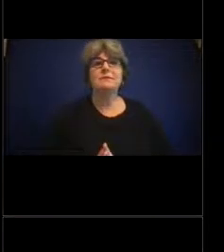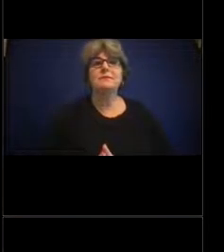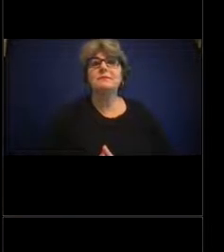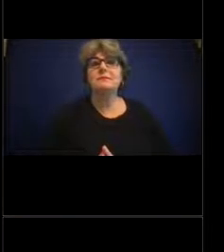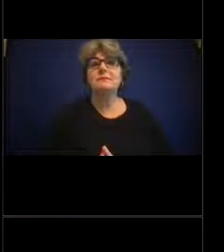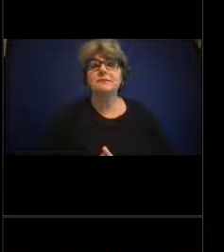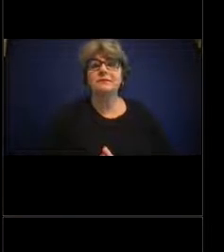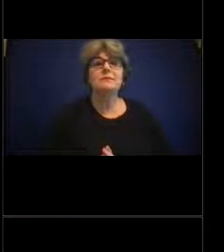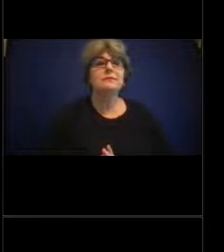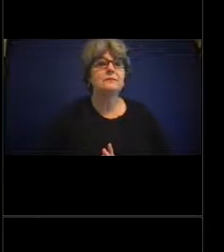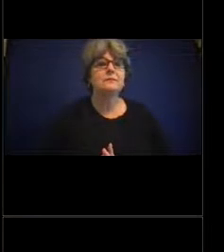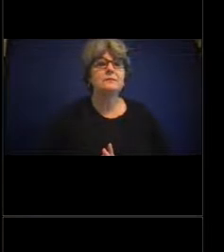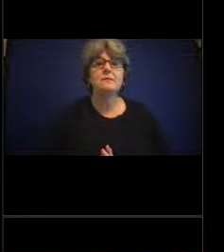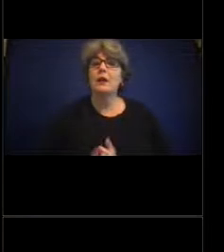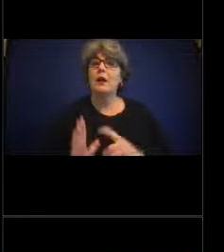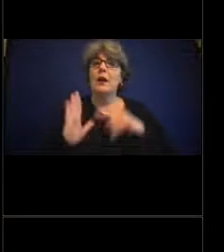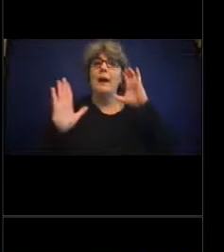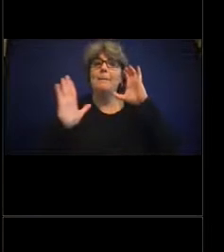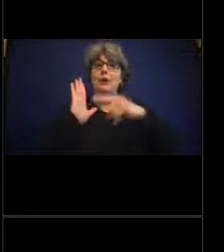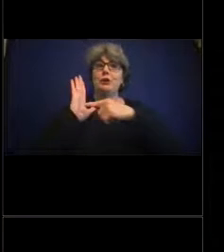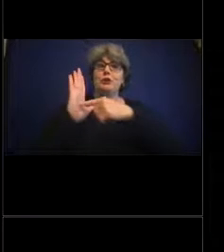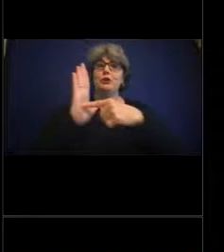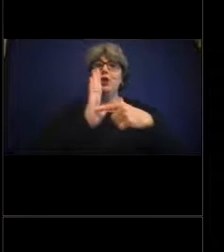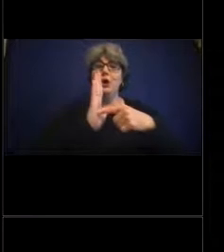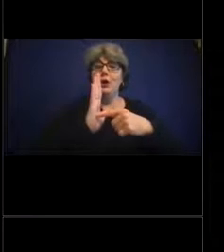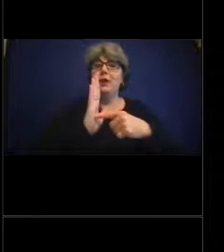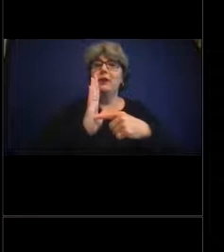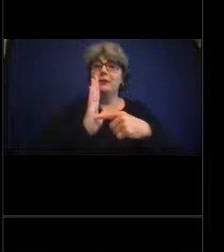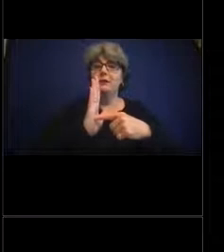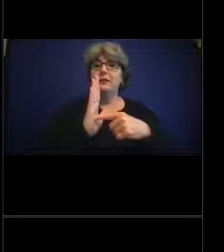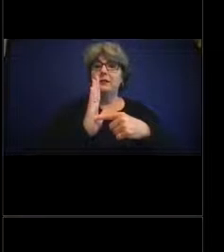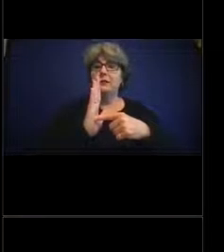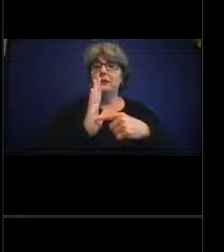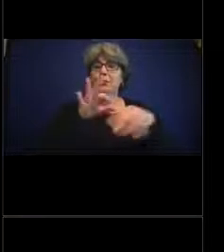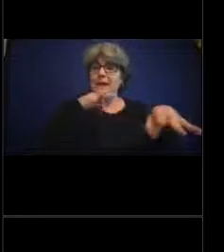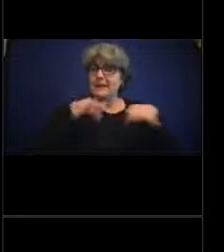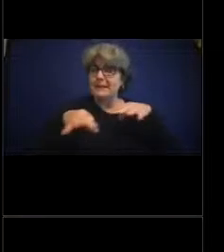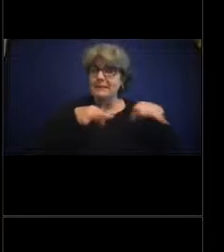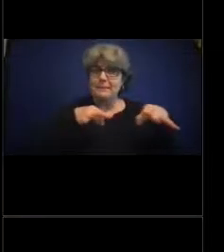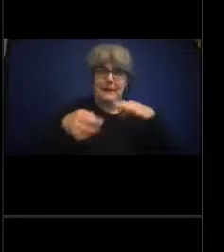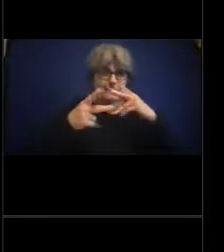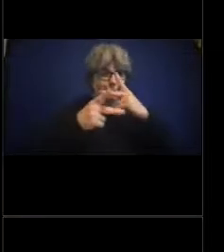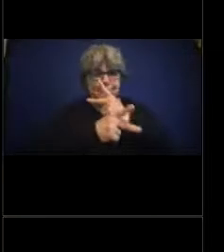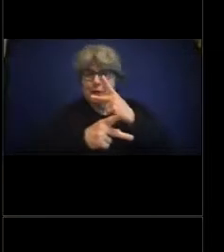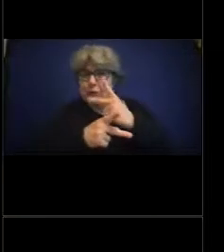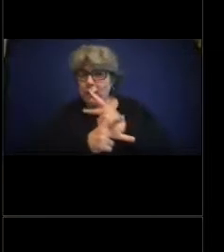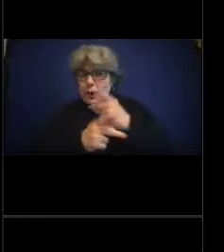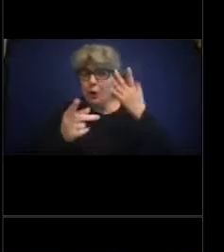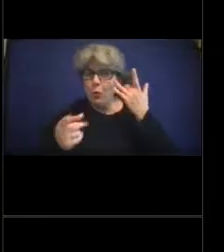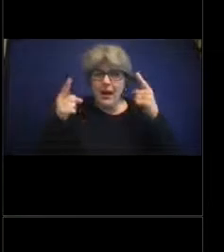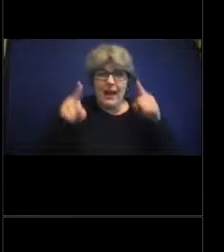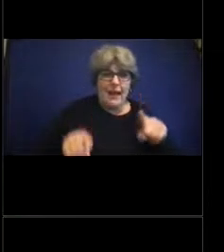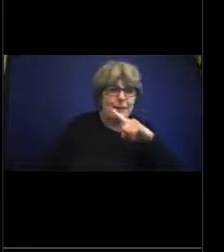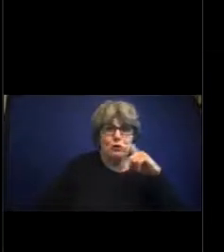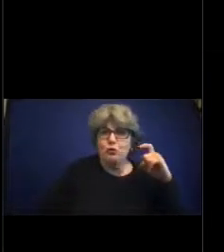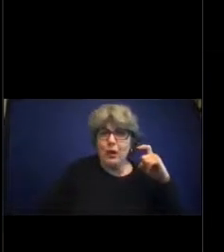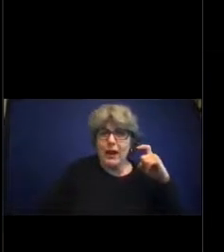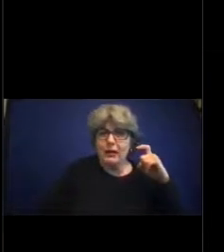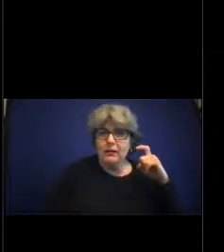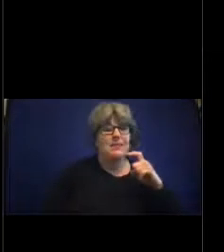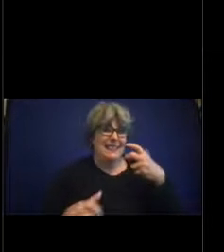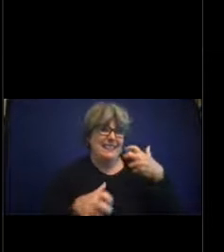have kind of showing like what we can do. So we spend a lot of time characterizing drought and trying to figure out what's going on, right? And that's always kind of